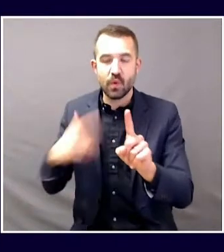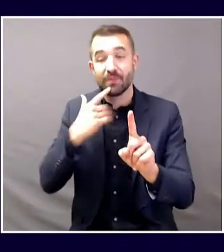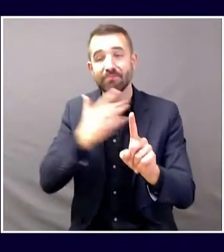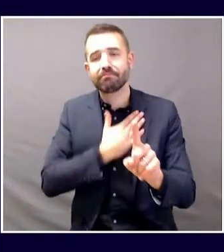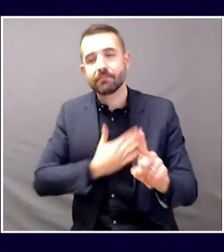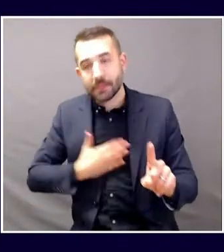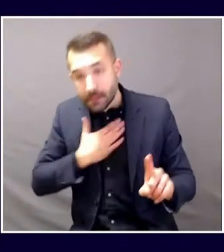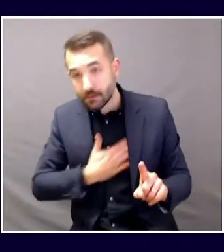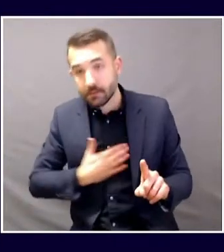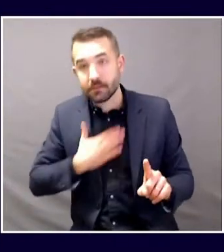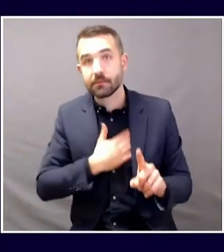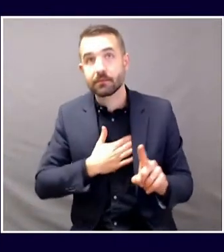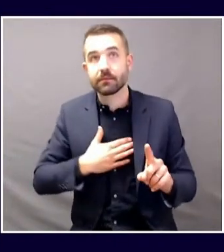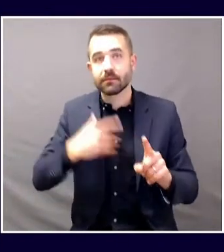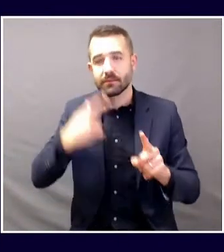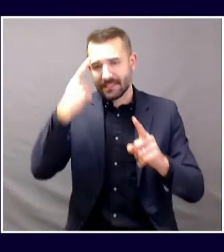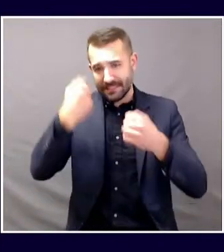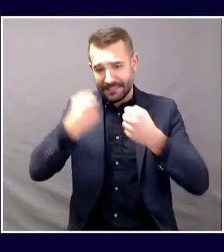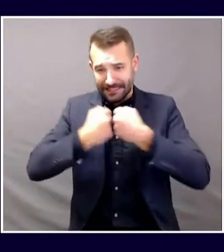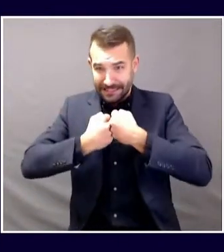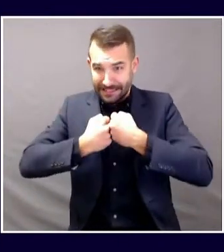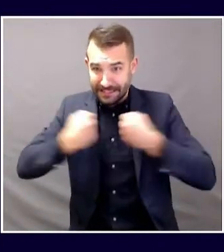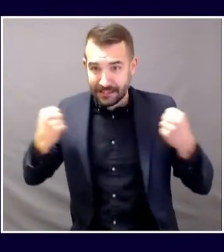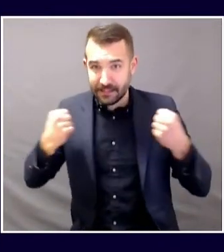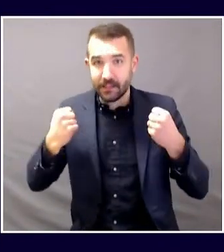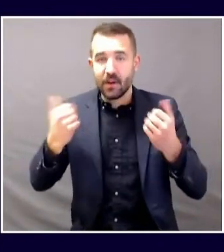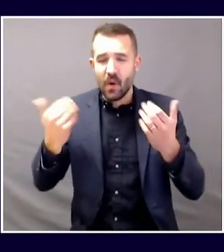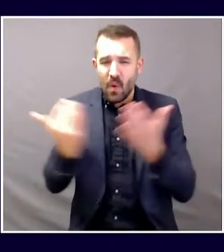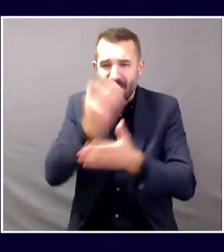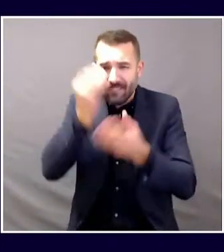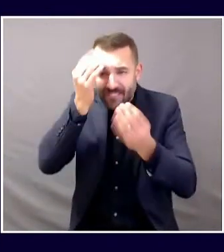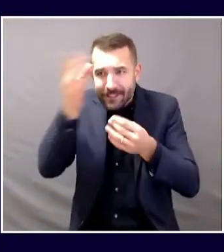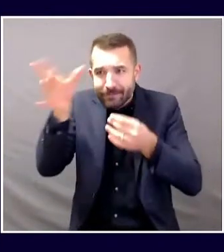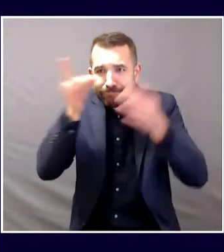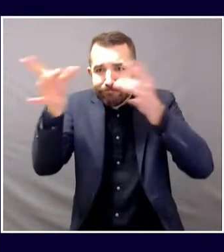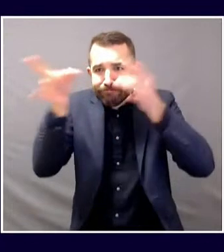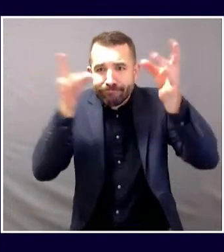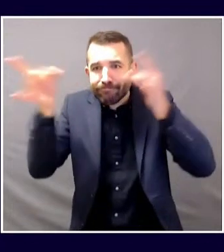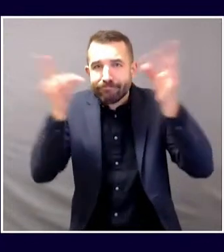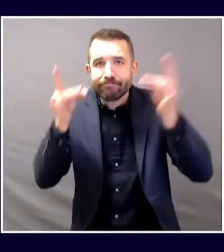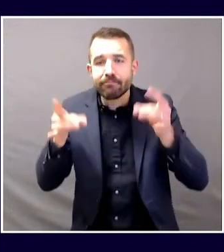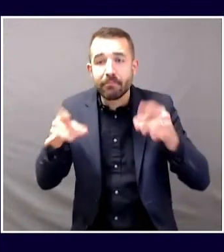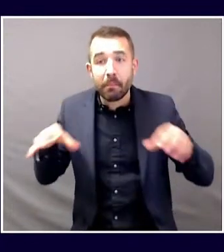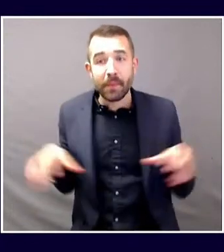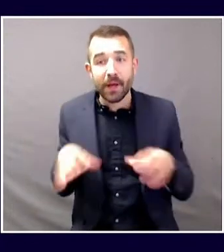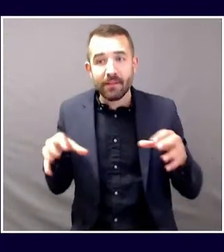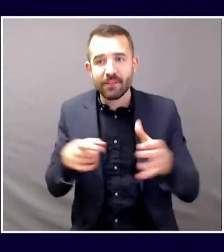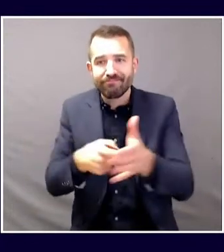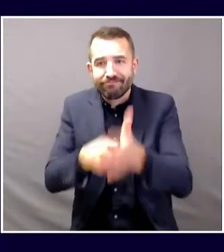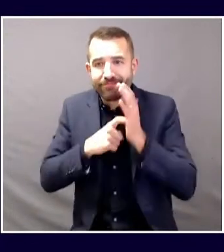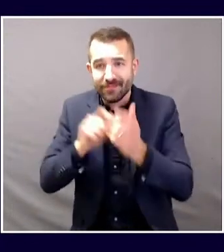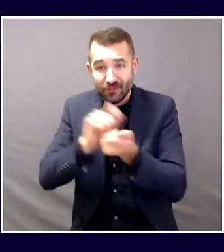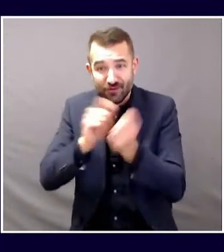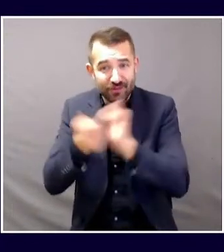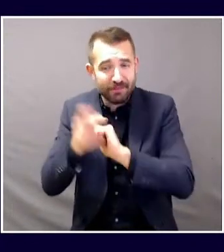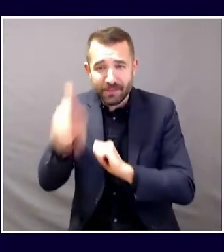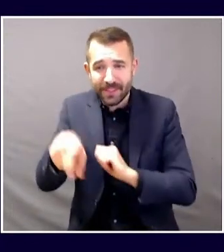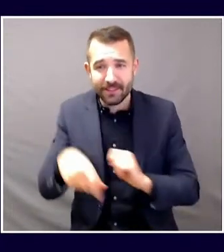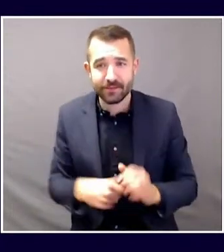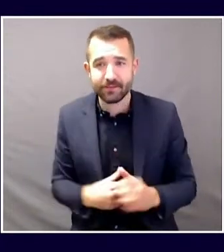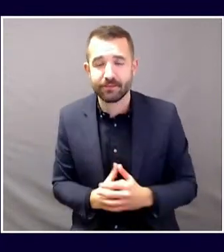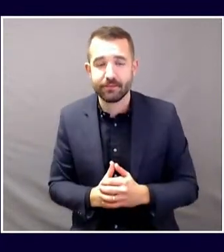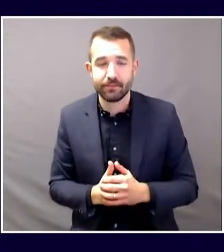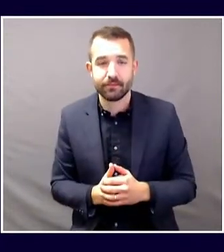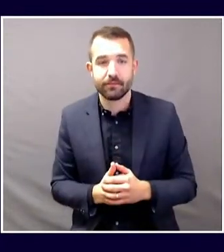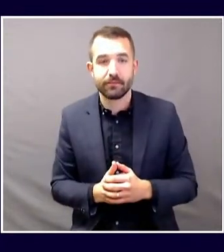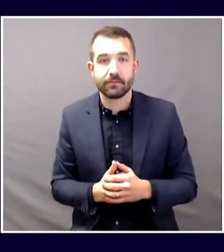behavior. If we don't do something different, nothing is going to change. We will stay on